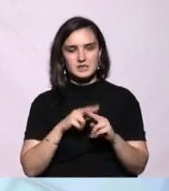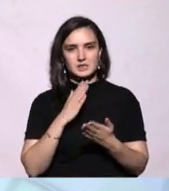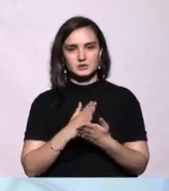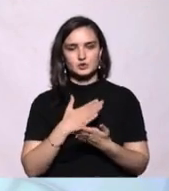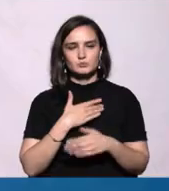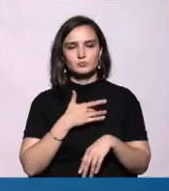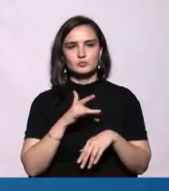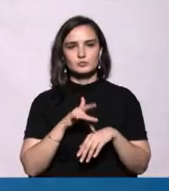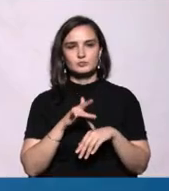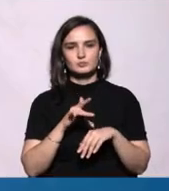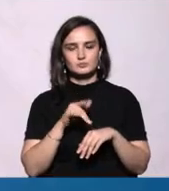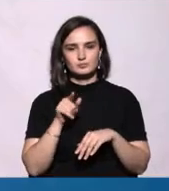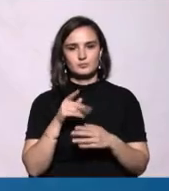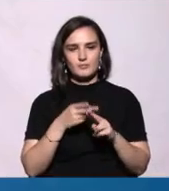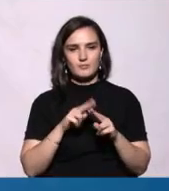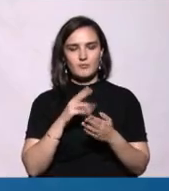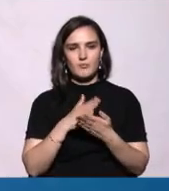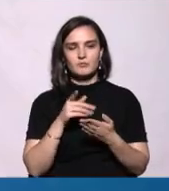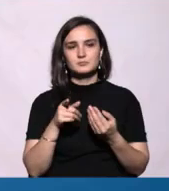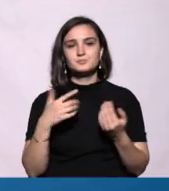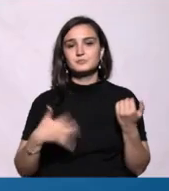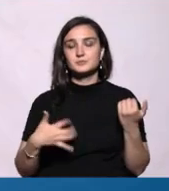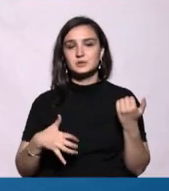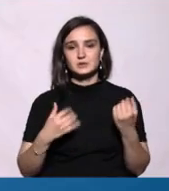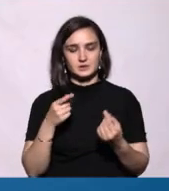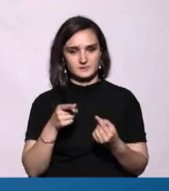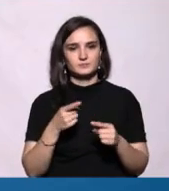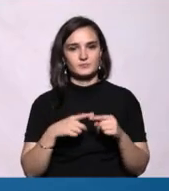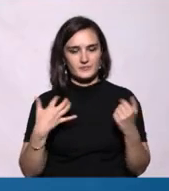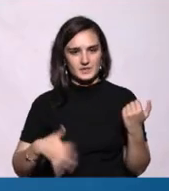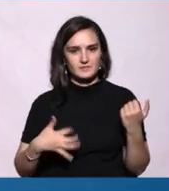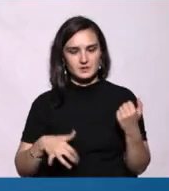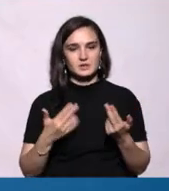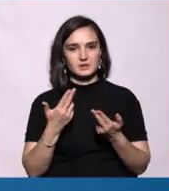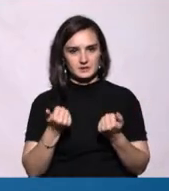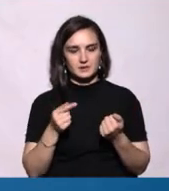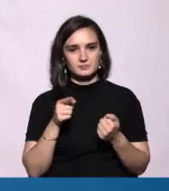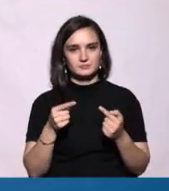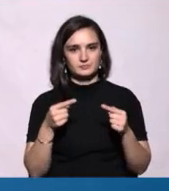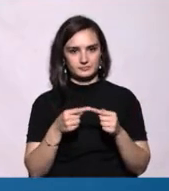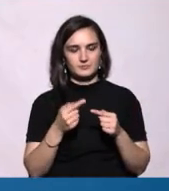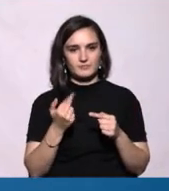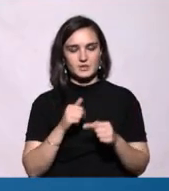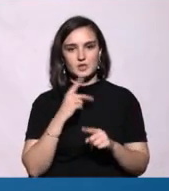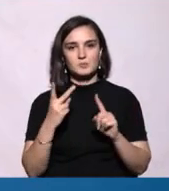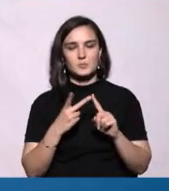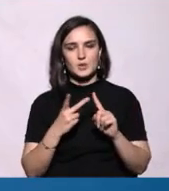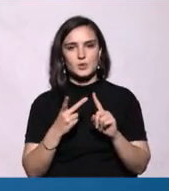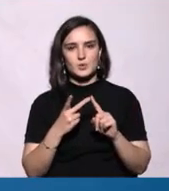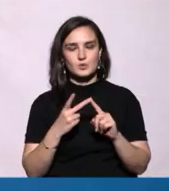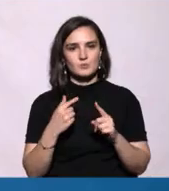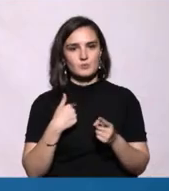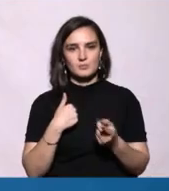one of my favorite activities and that's play the guitar. Do you remember? Done. Yes. But the second one, I